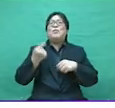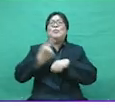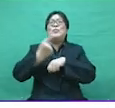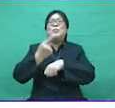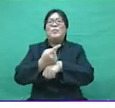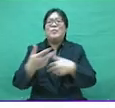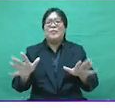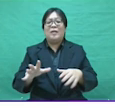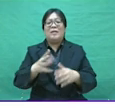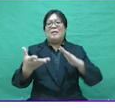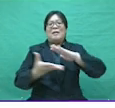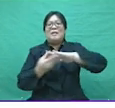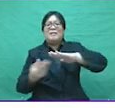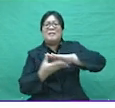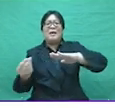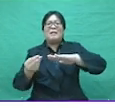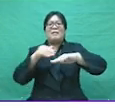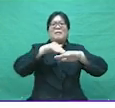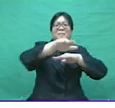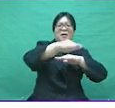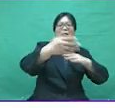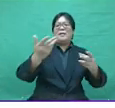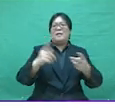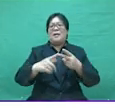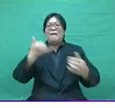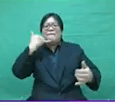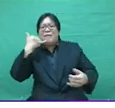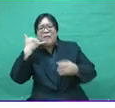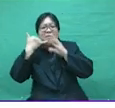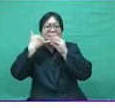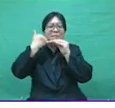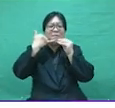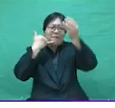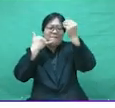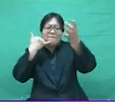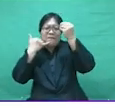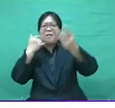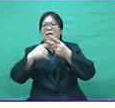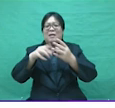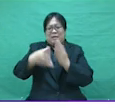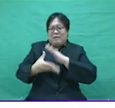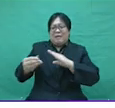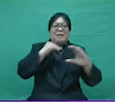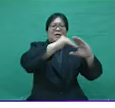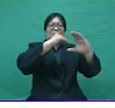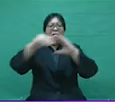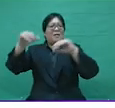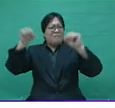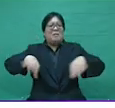days. Even scanned papers or by phone calls or by